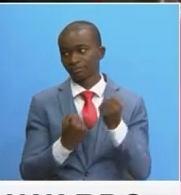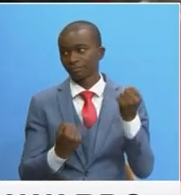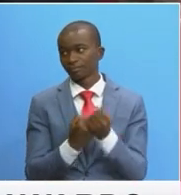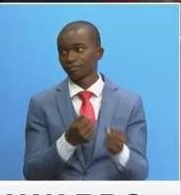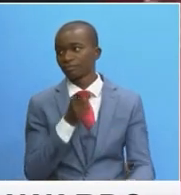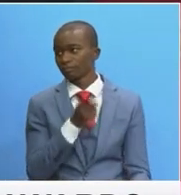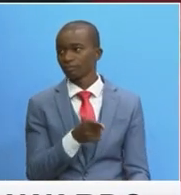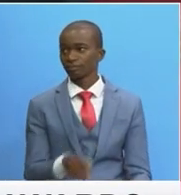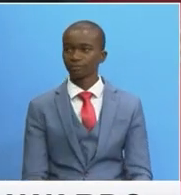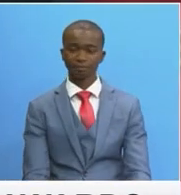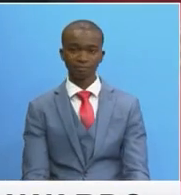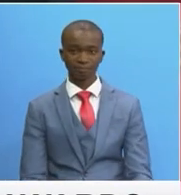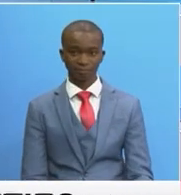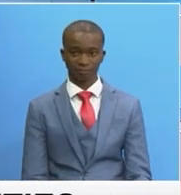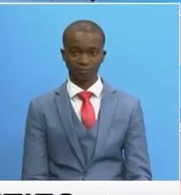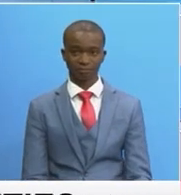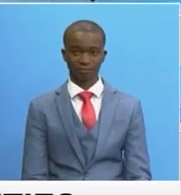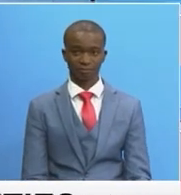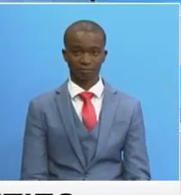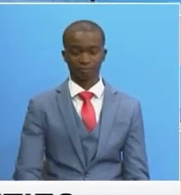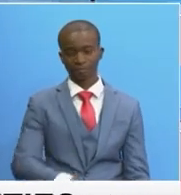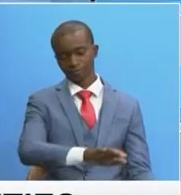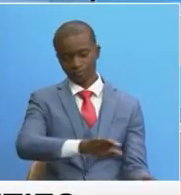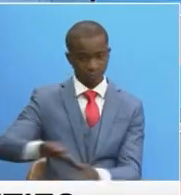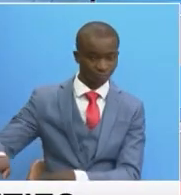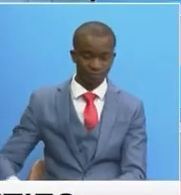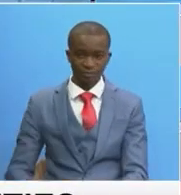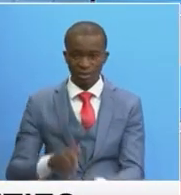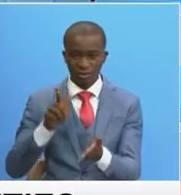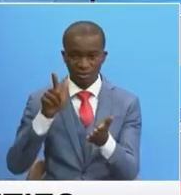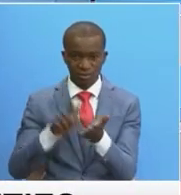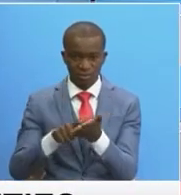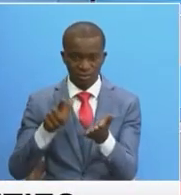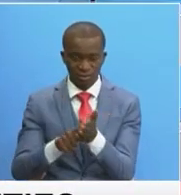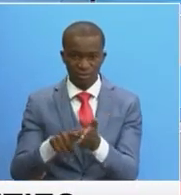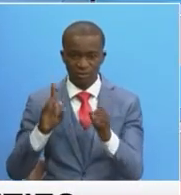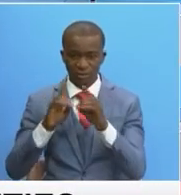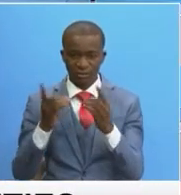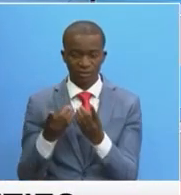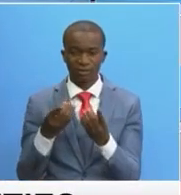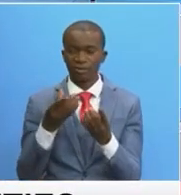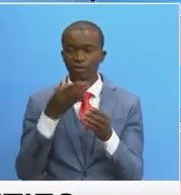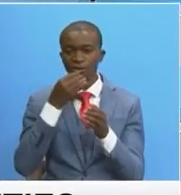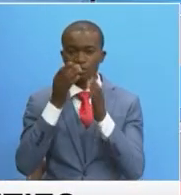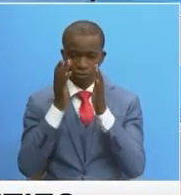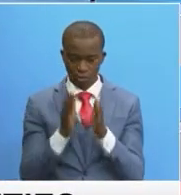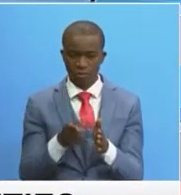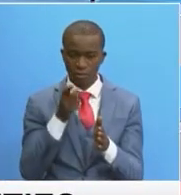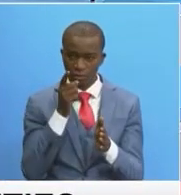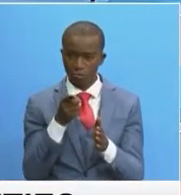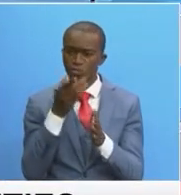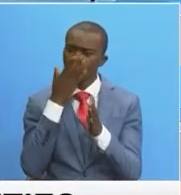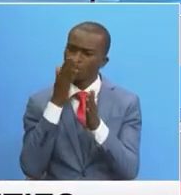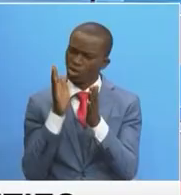in Kasama, Northern Province. Lusaka District Commissioner Rosa Zulu has commended Special